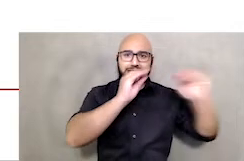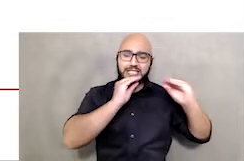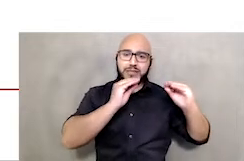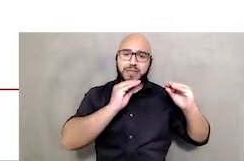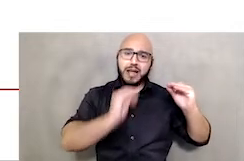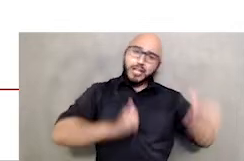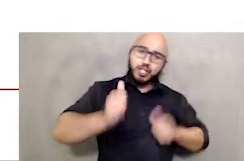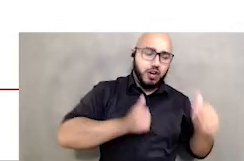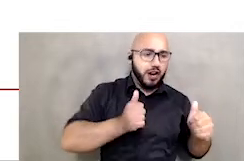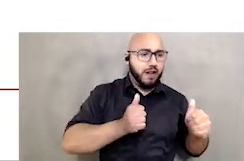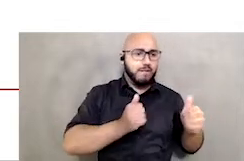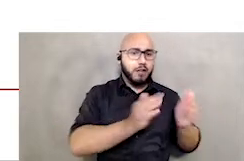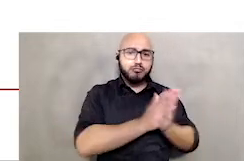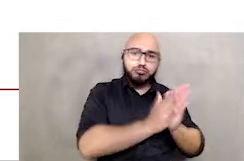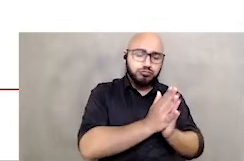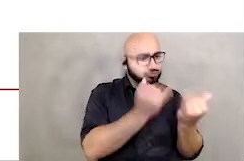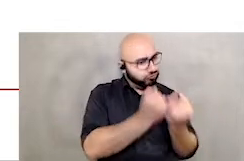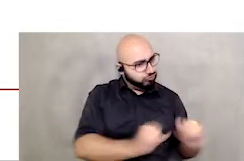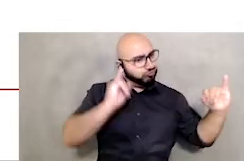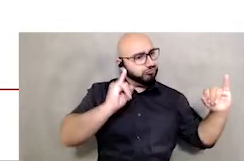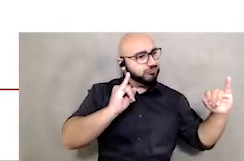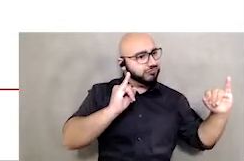family in another culture.